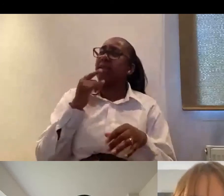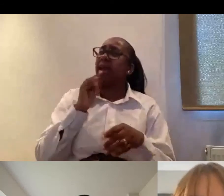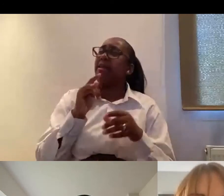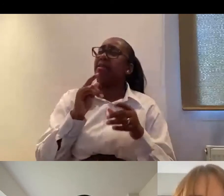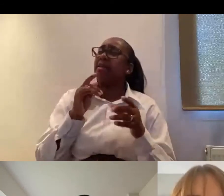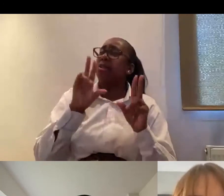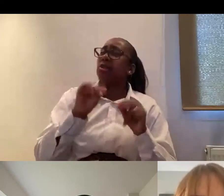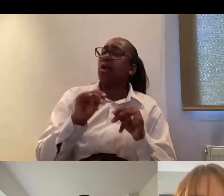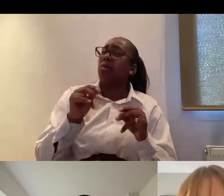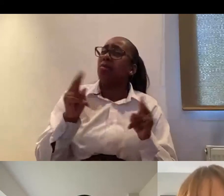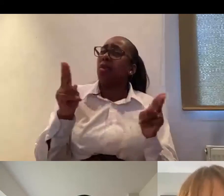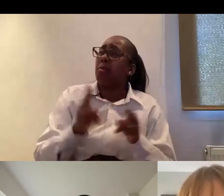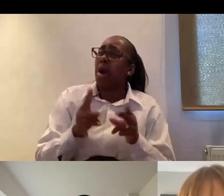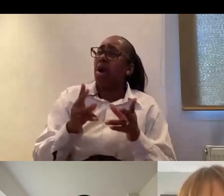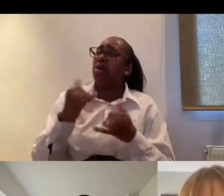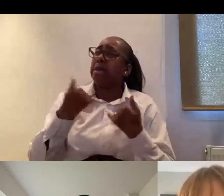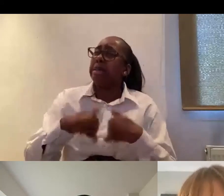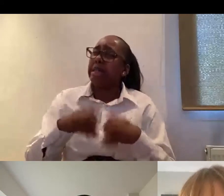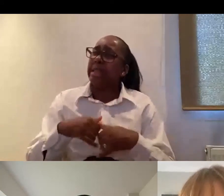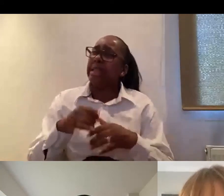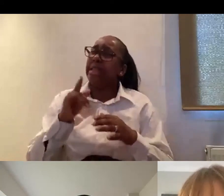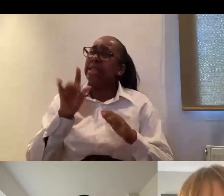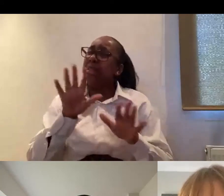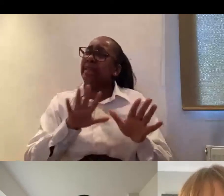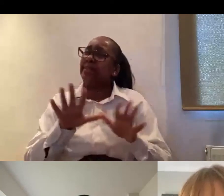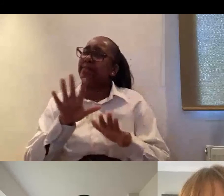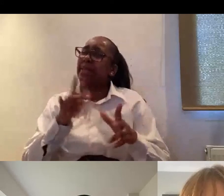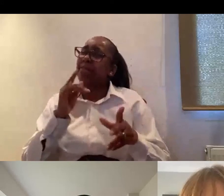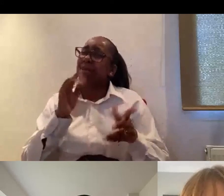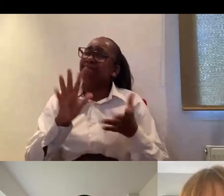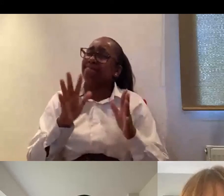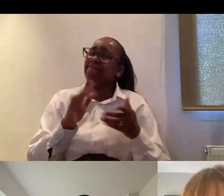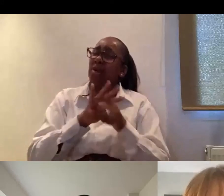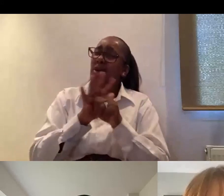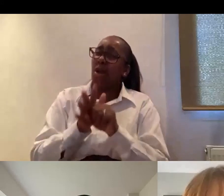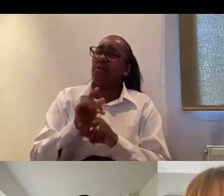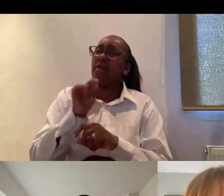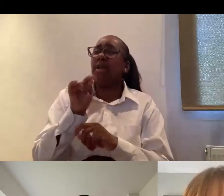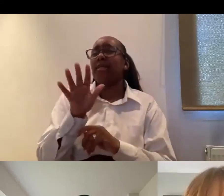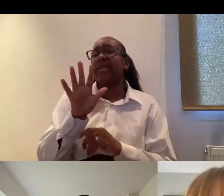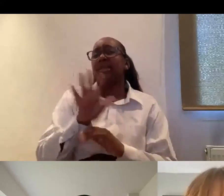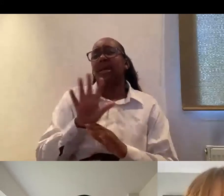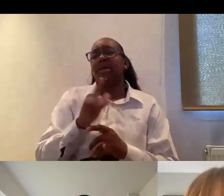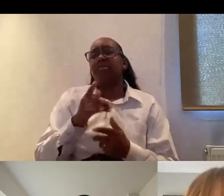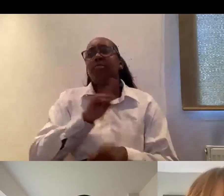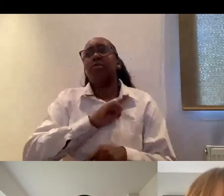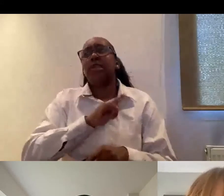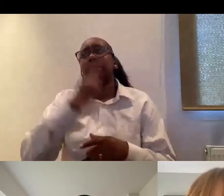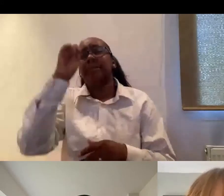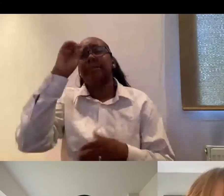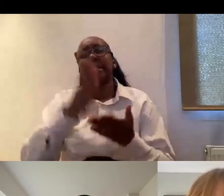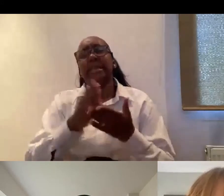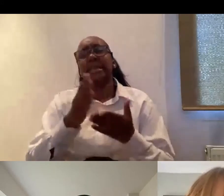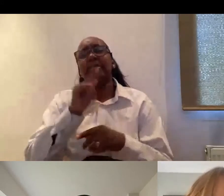mild disease, and they think they termed it mild and moderate COVID-19, but there is still reason to believe that it